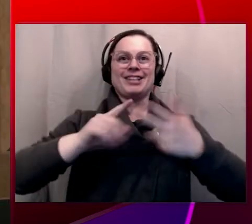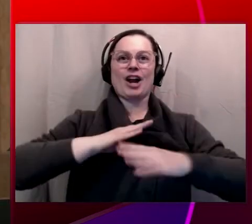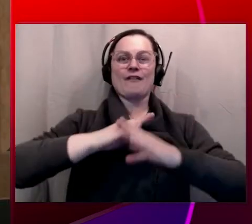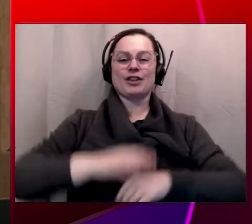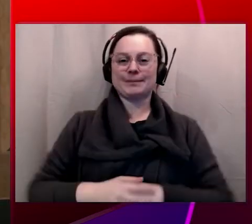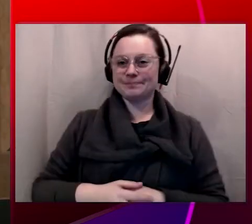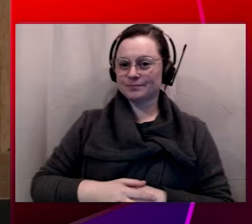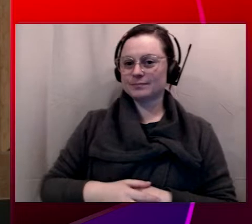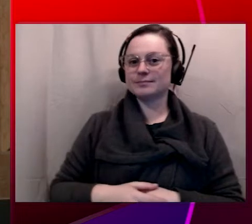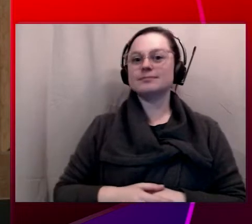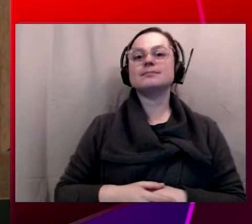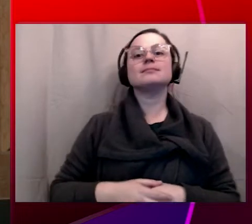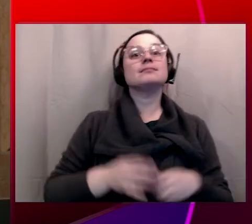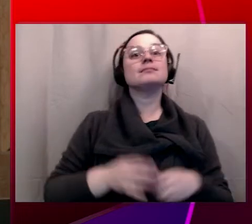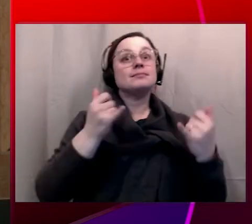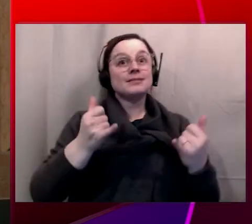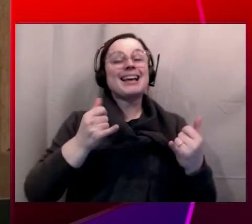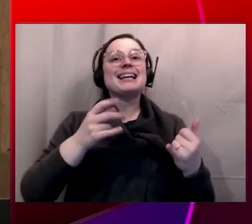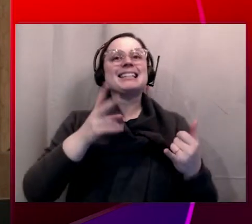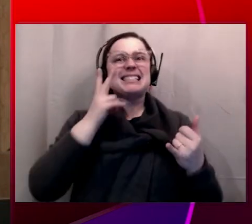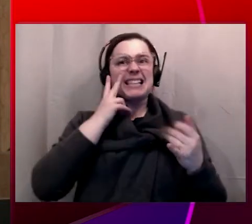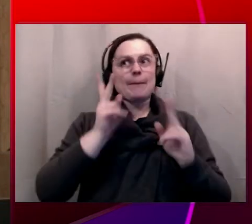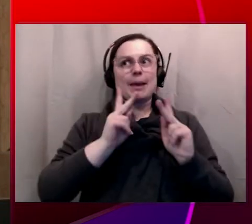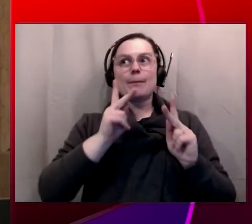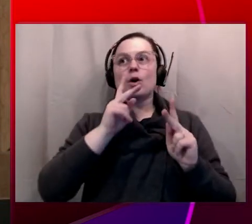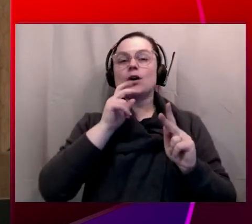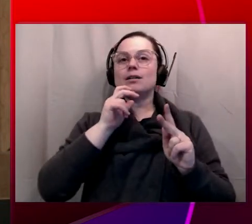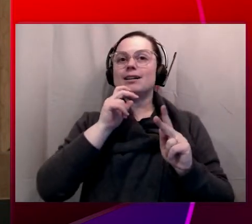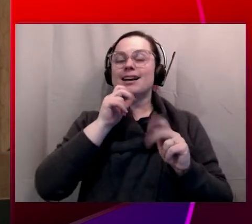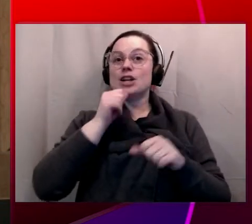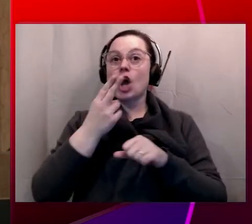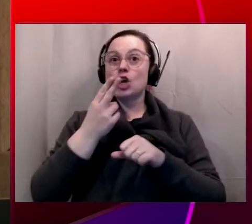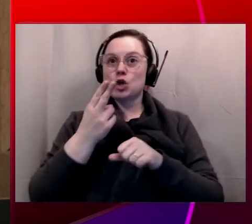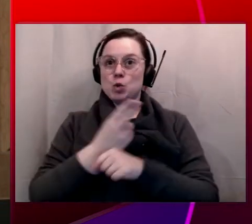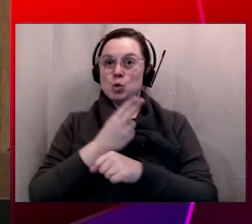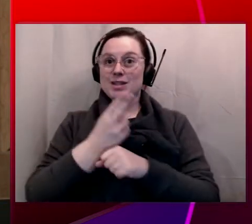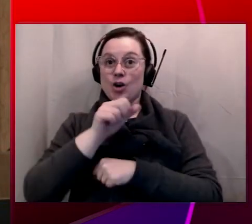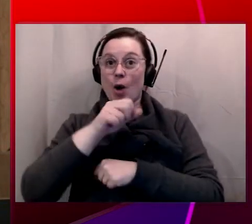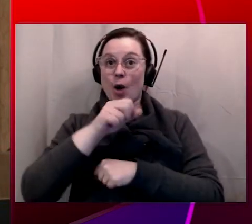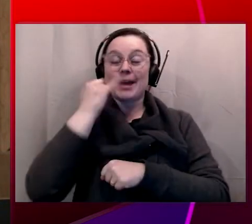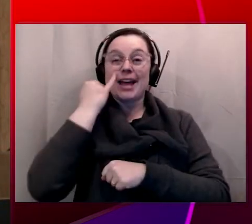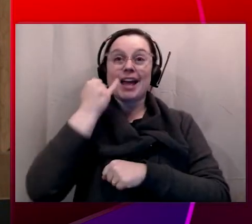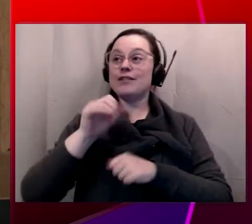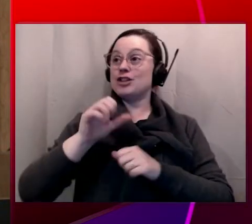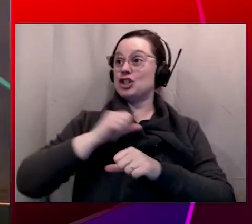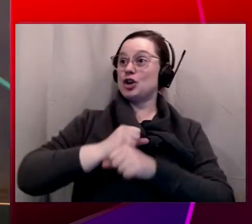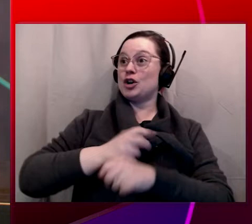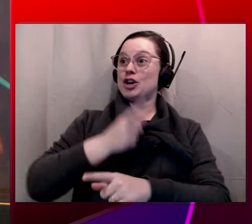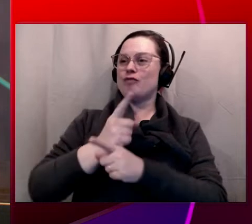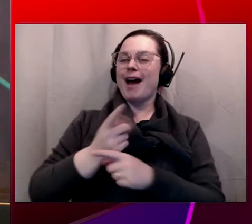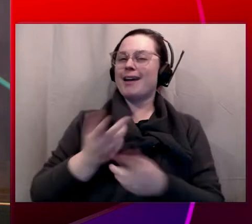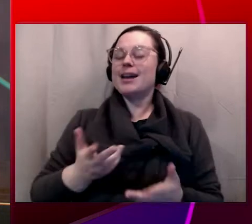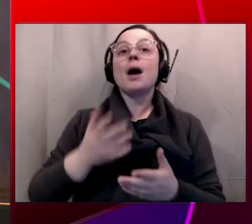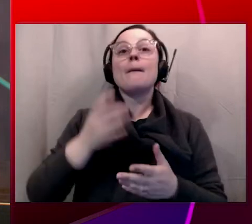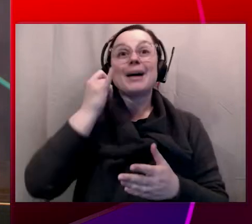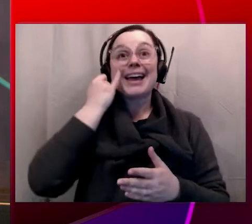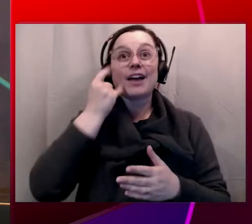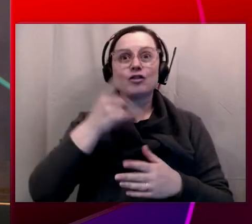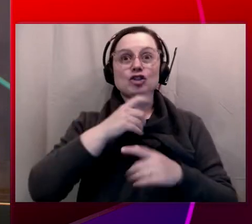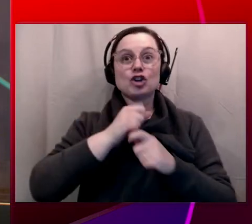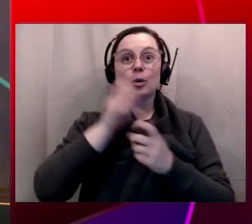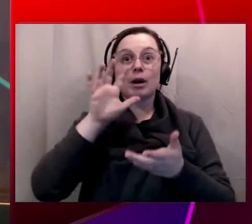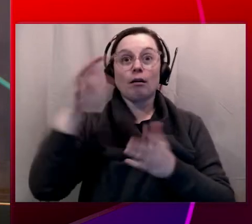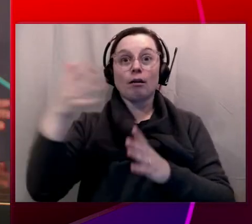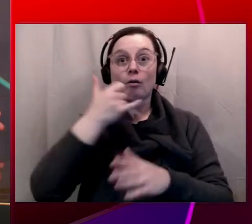get security right, but they'll definitely not use it if you get it wrong. That is 100% true. And I know, Gavin, you were talking